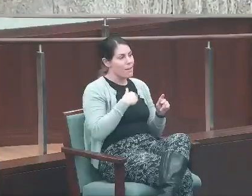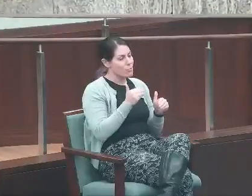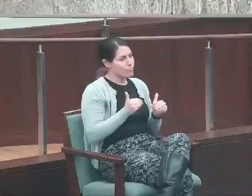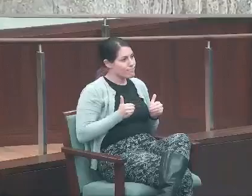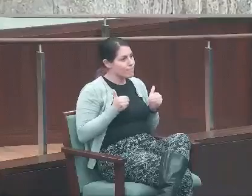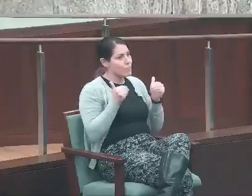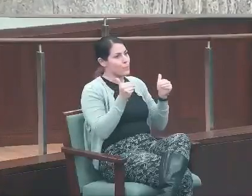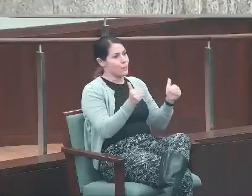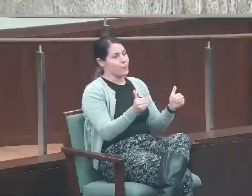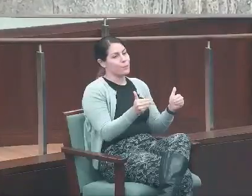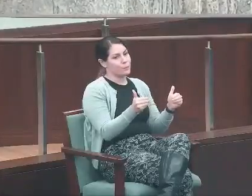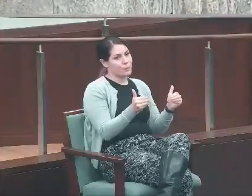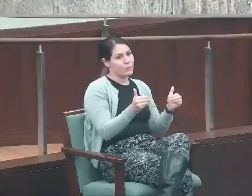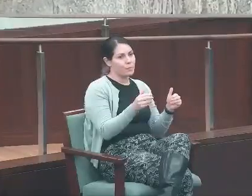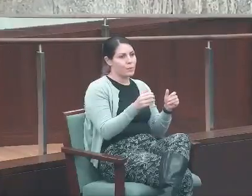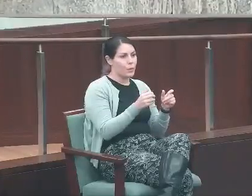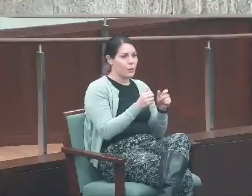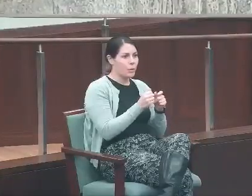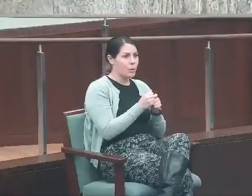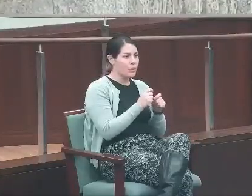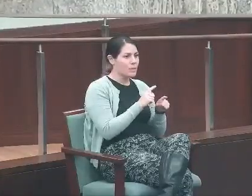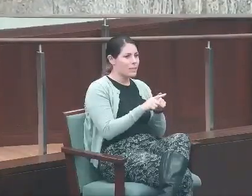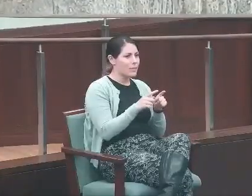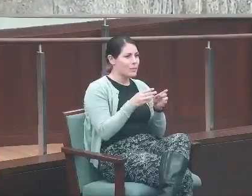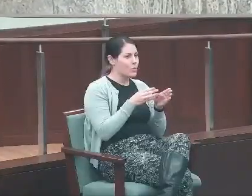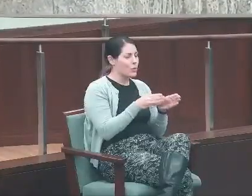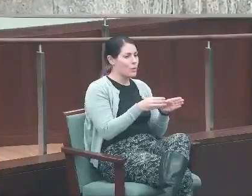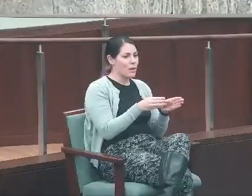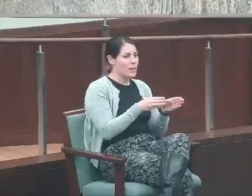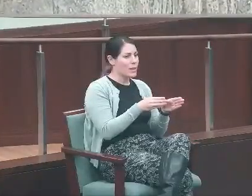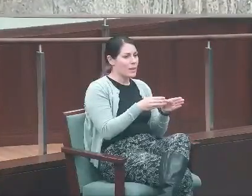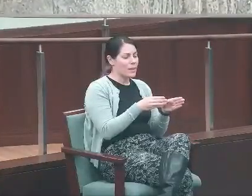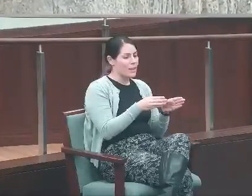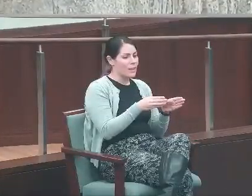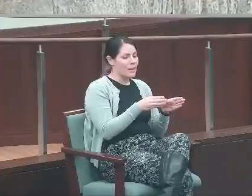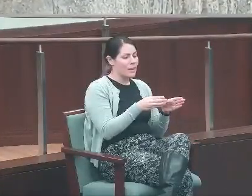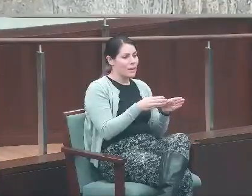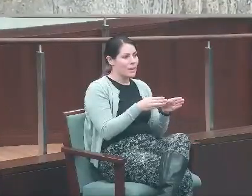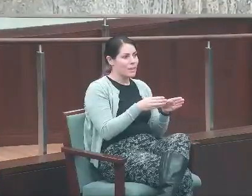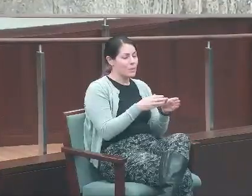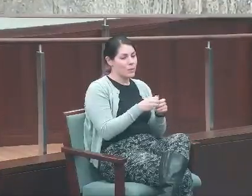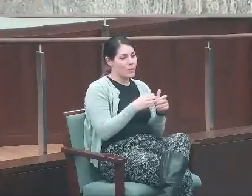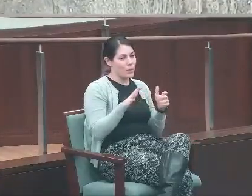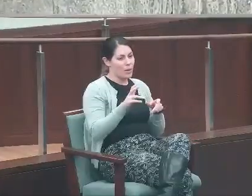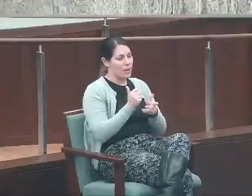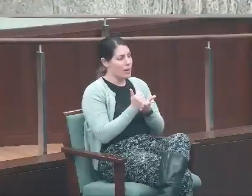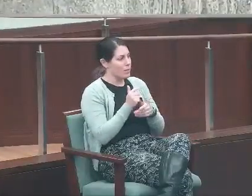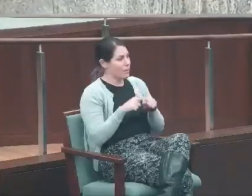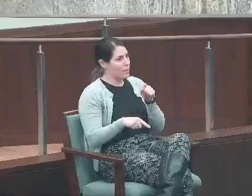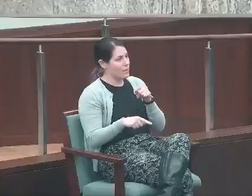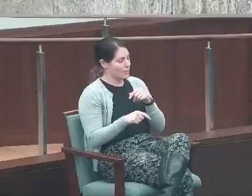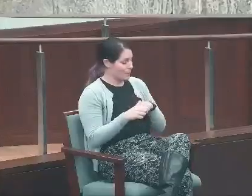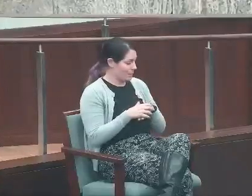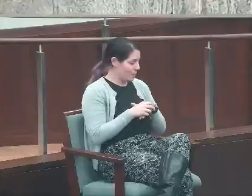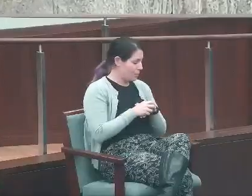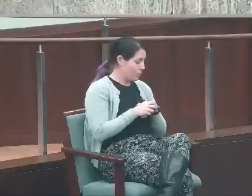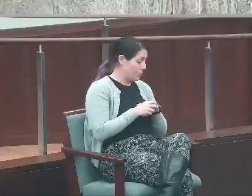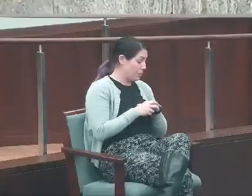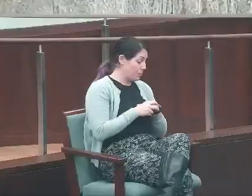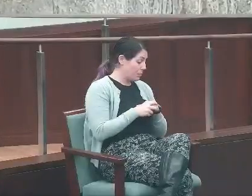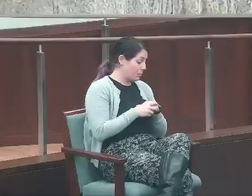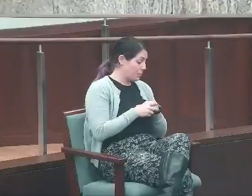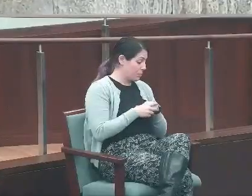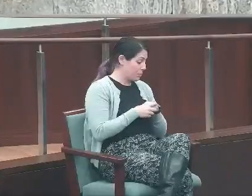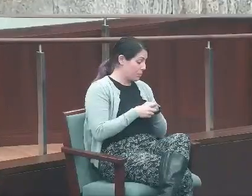our bylaws in a way that we will now be finally filling out. So I think, Ron, you made reference to that in the other room a